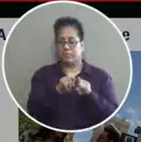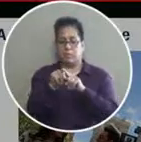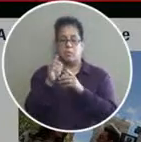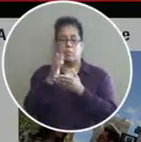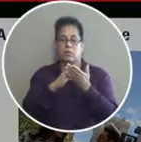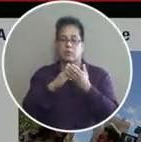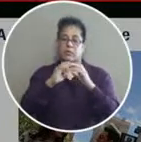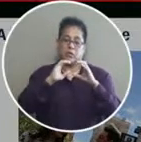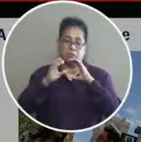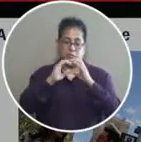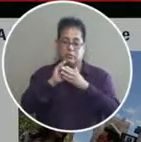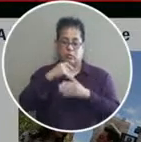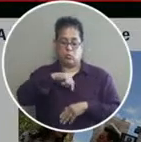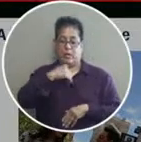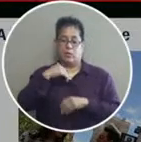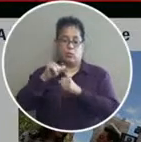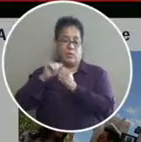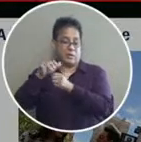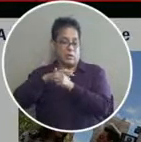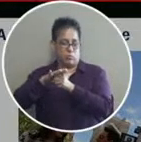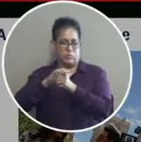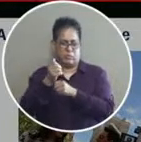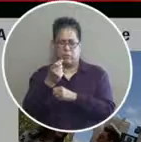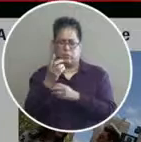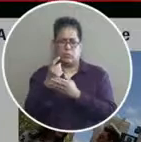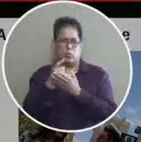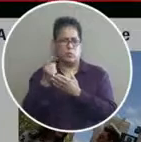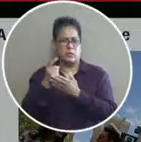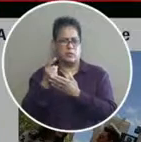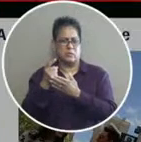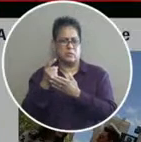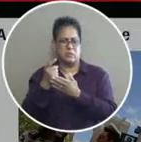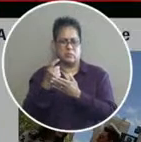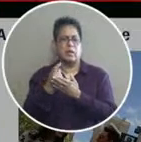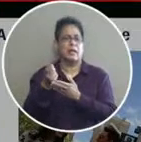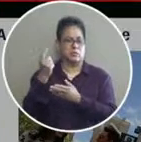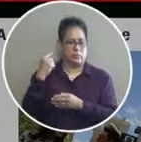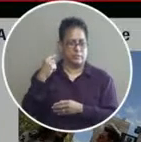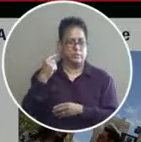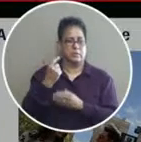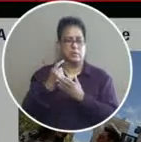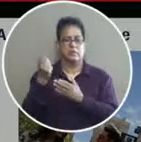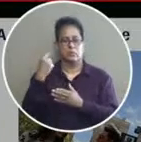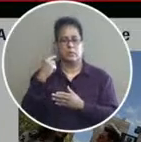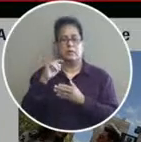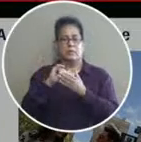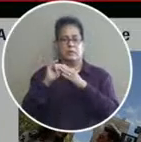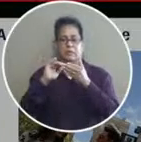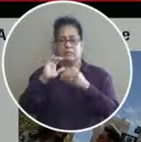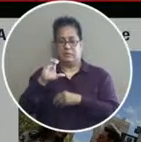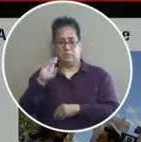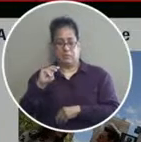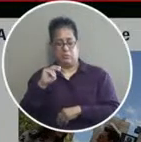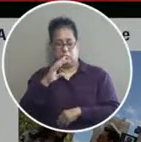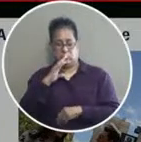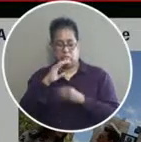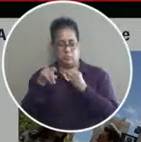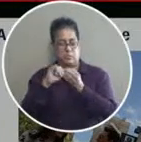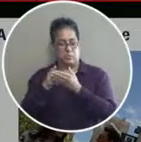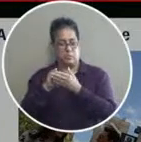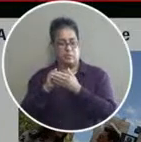of a conversation that we had with the county a few weeks ago, or I guess it was last week, that the city manager mentioned